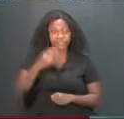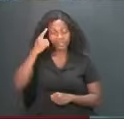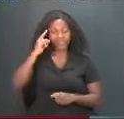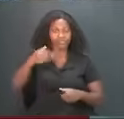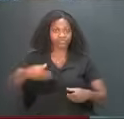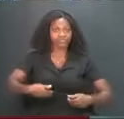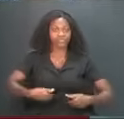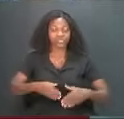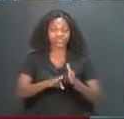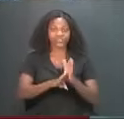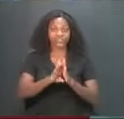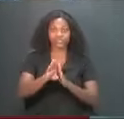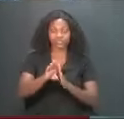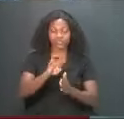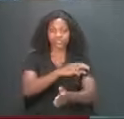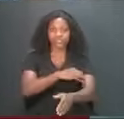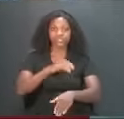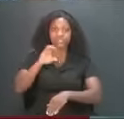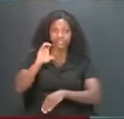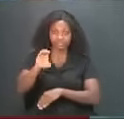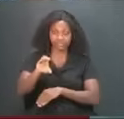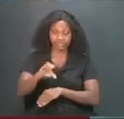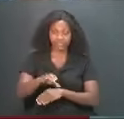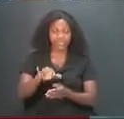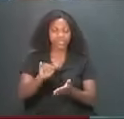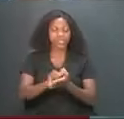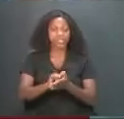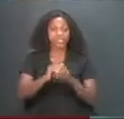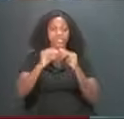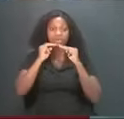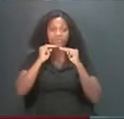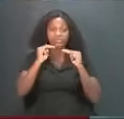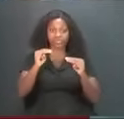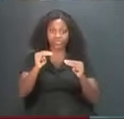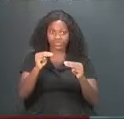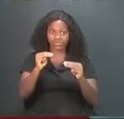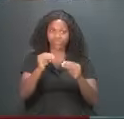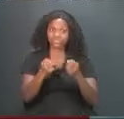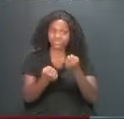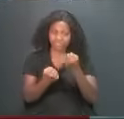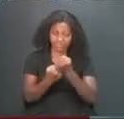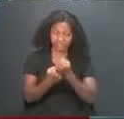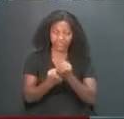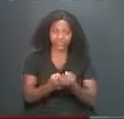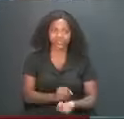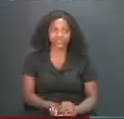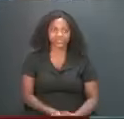Development and Empowerment. Now, this motion so moved is seconded. Thank you.